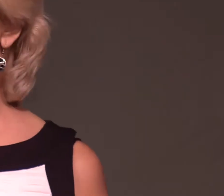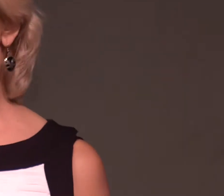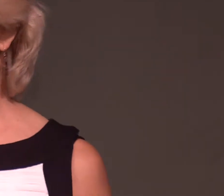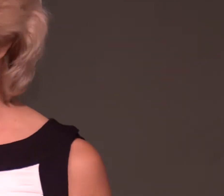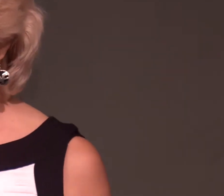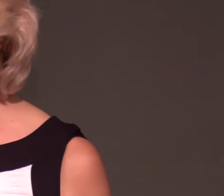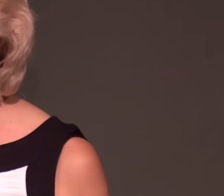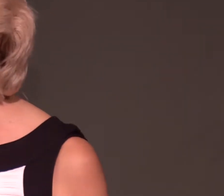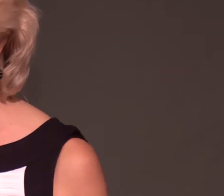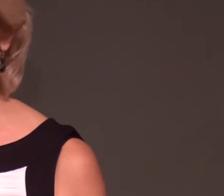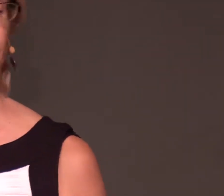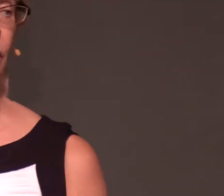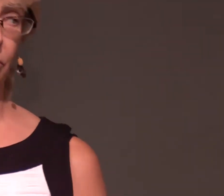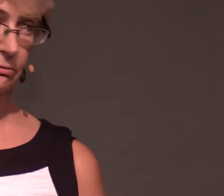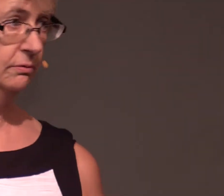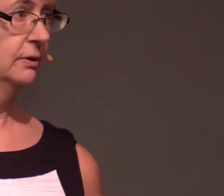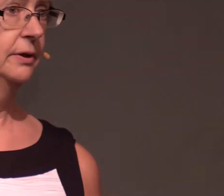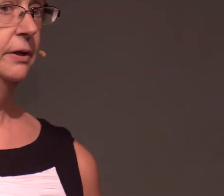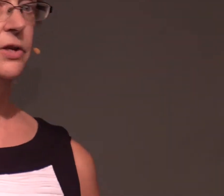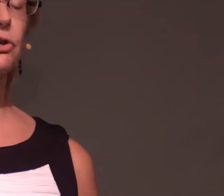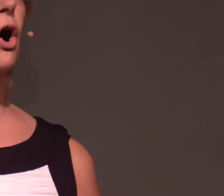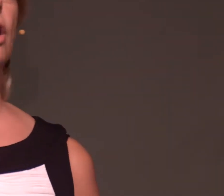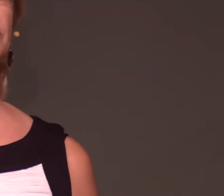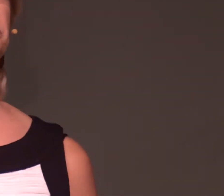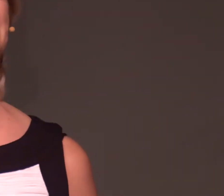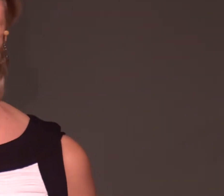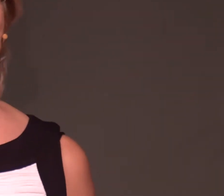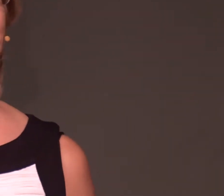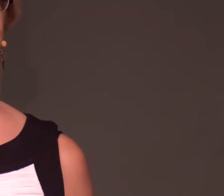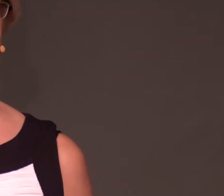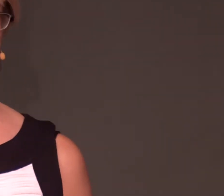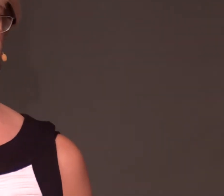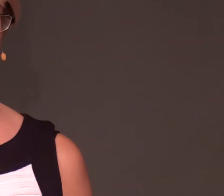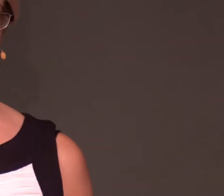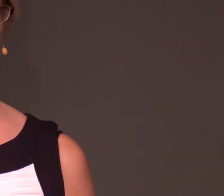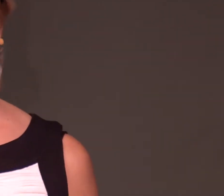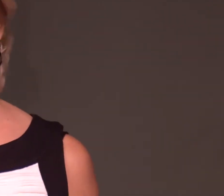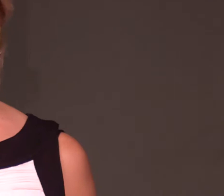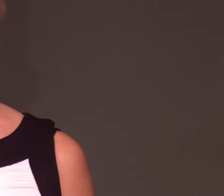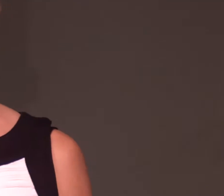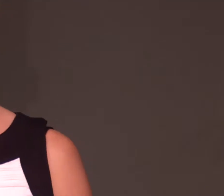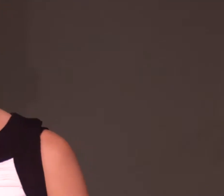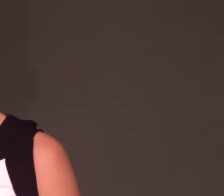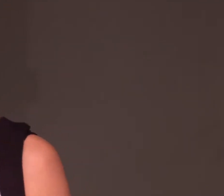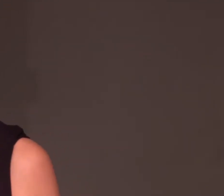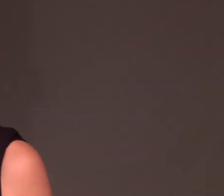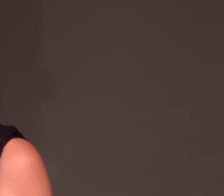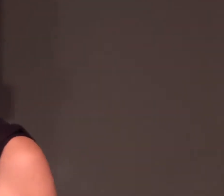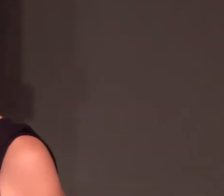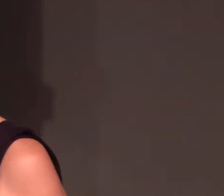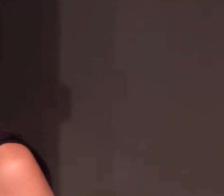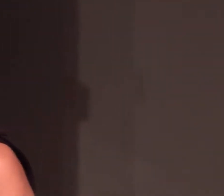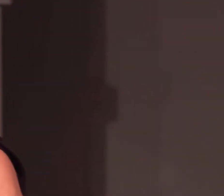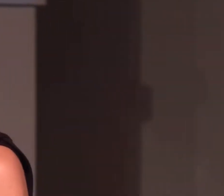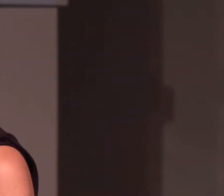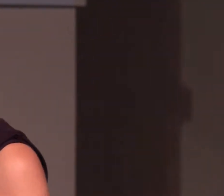Do you want to stay up late? No. These are all complete sentences. Do you want to take on this project